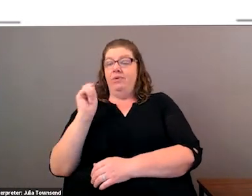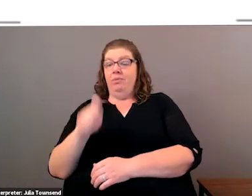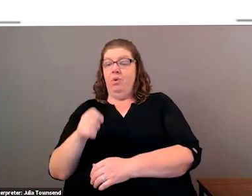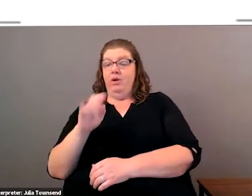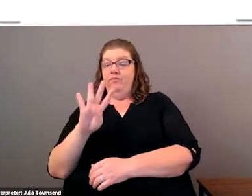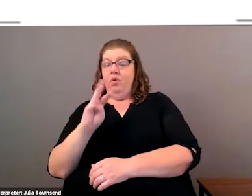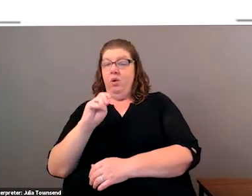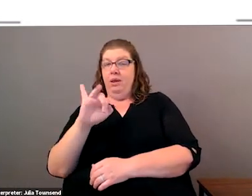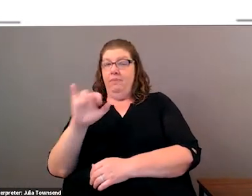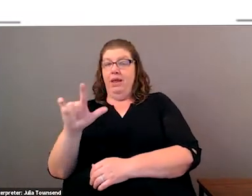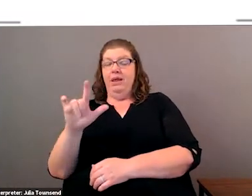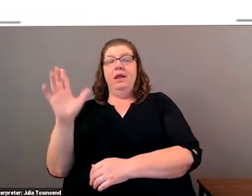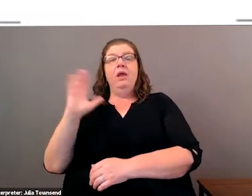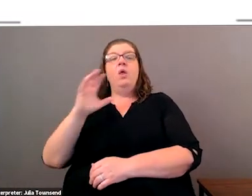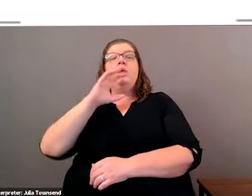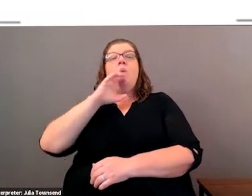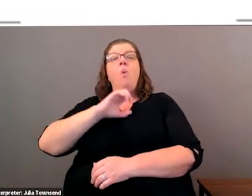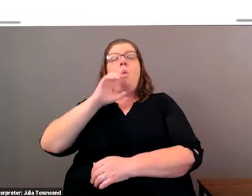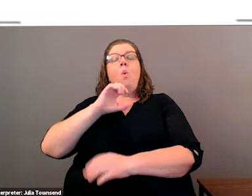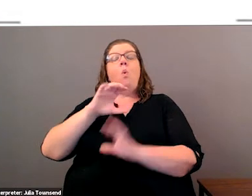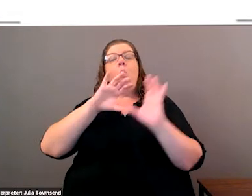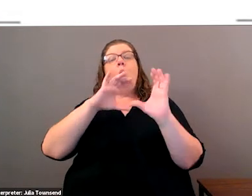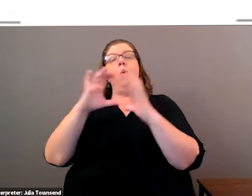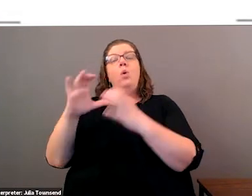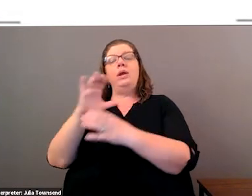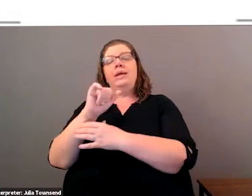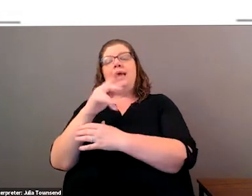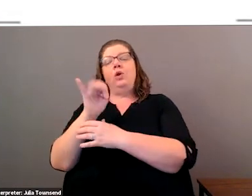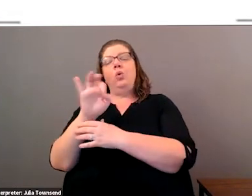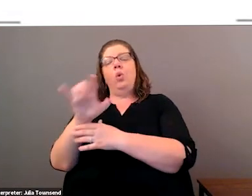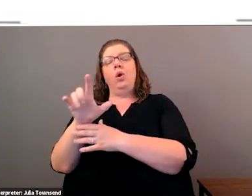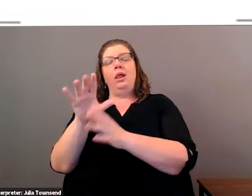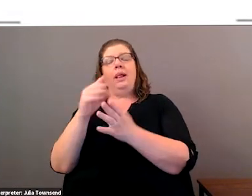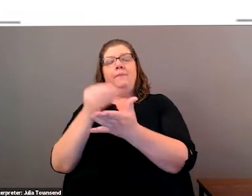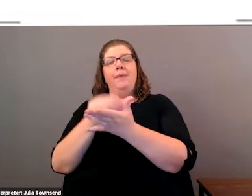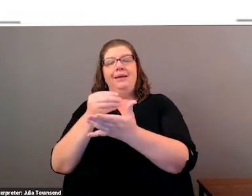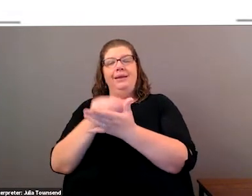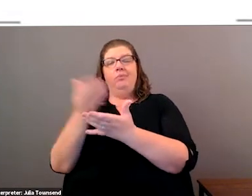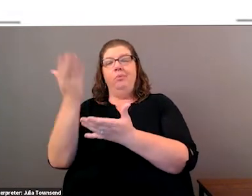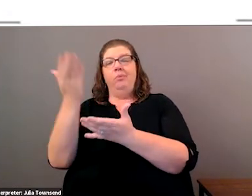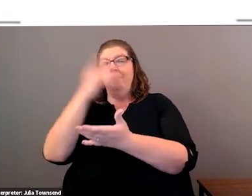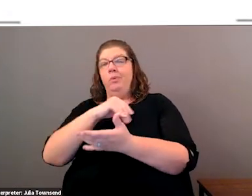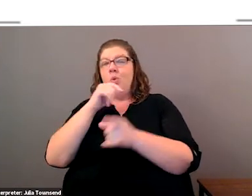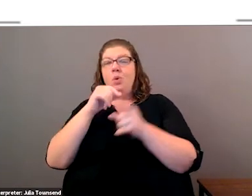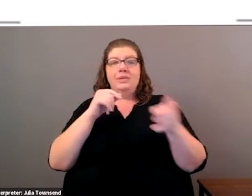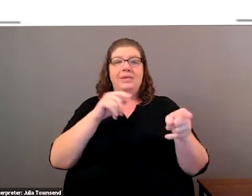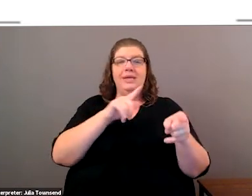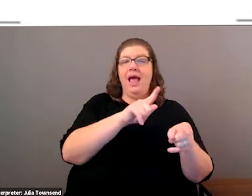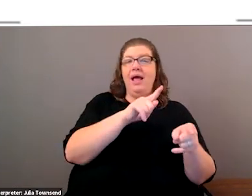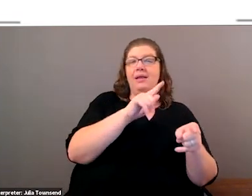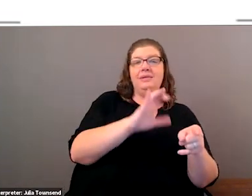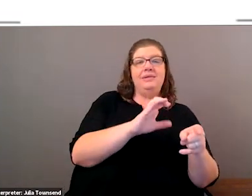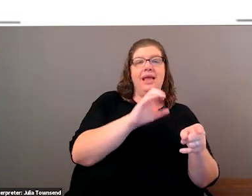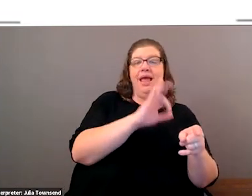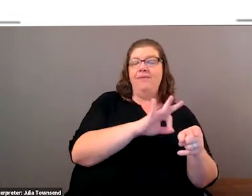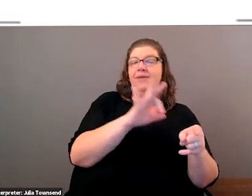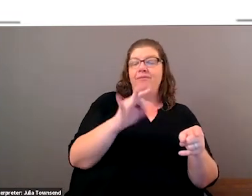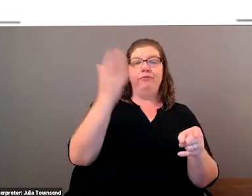the old categorical money, but you don't see it on the LCFF side of